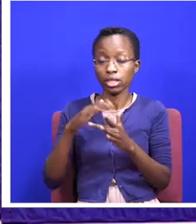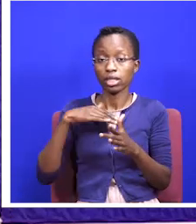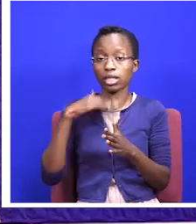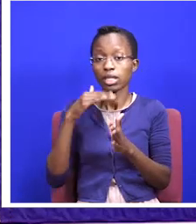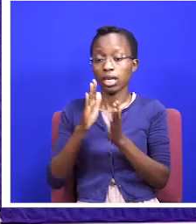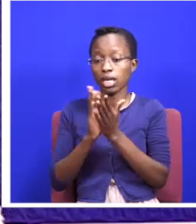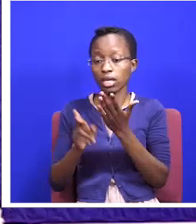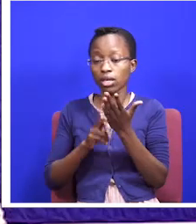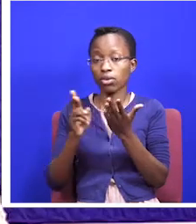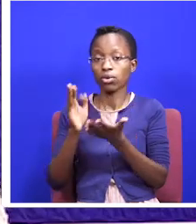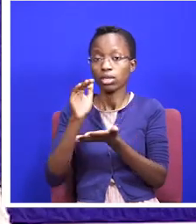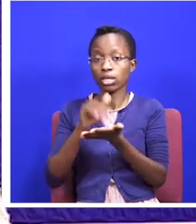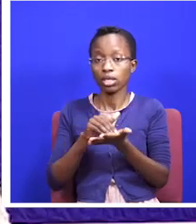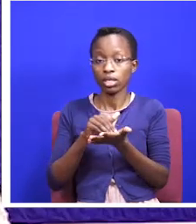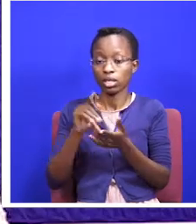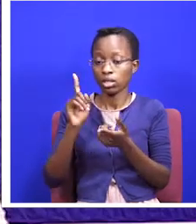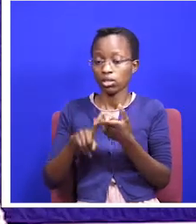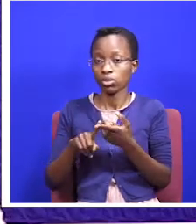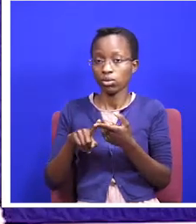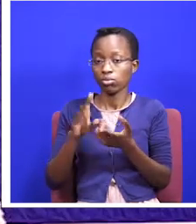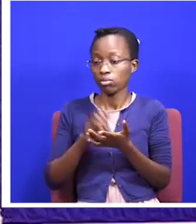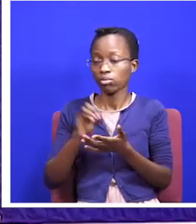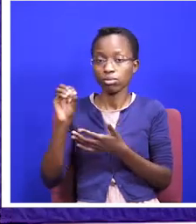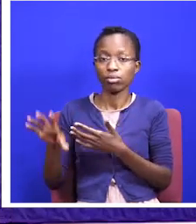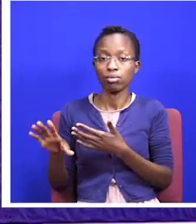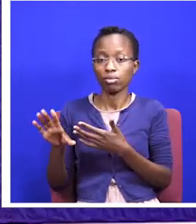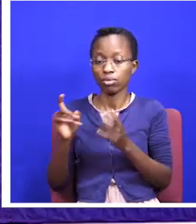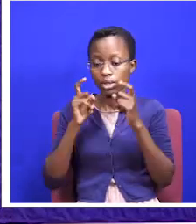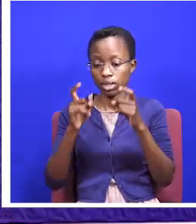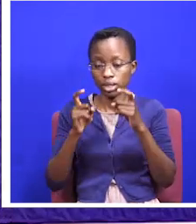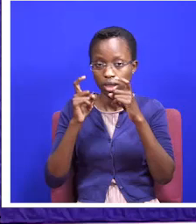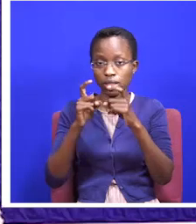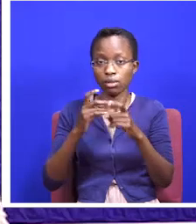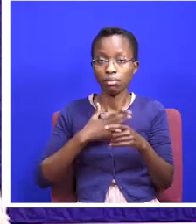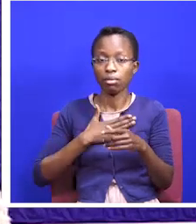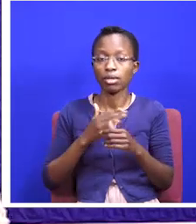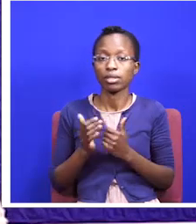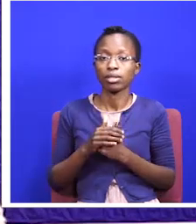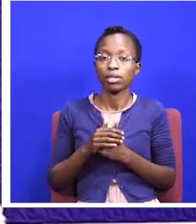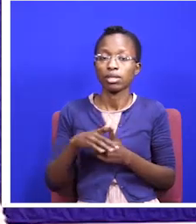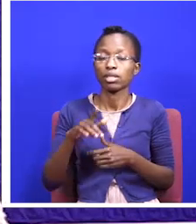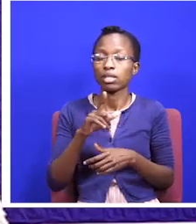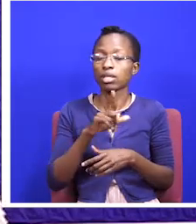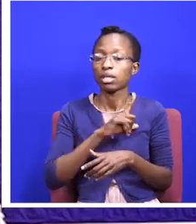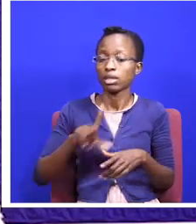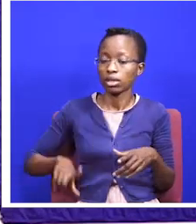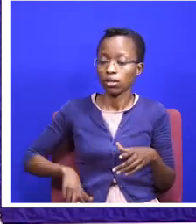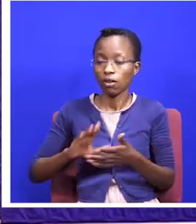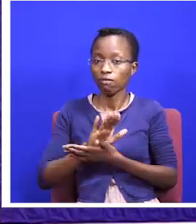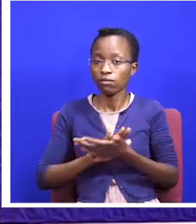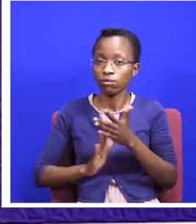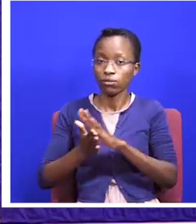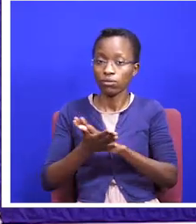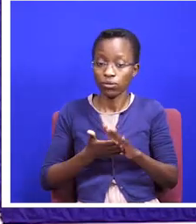that Jesus died and rose again to take away my sins. Dear